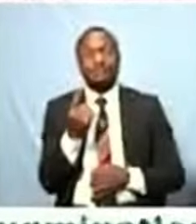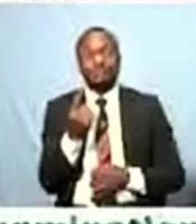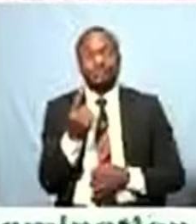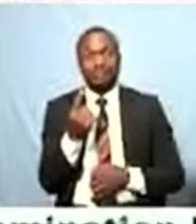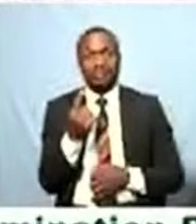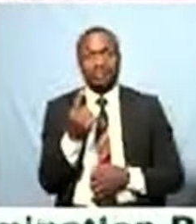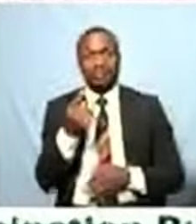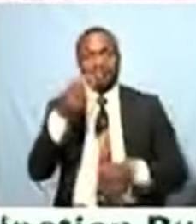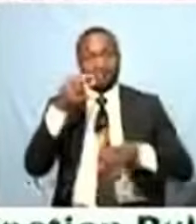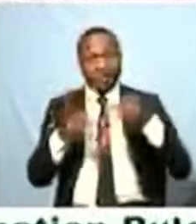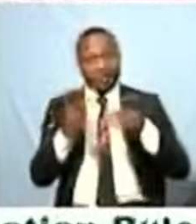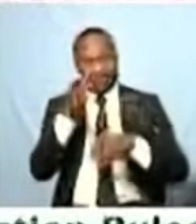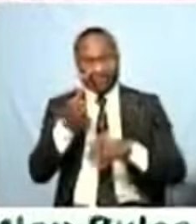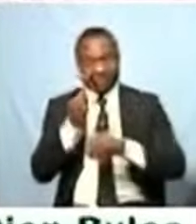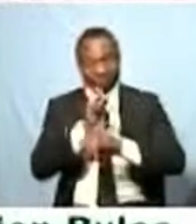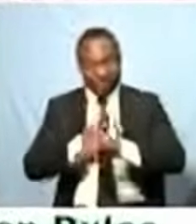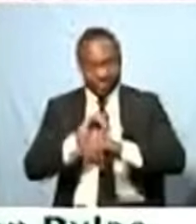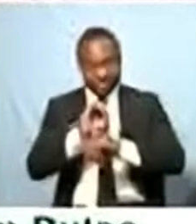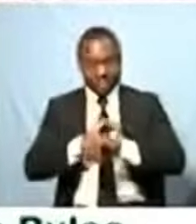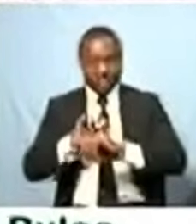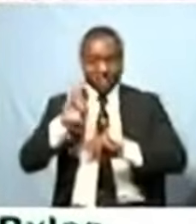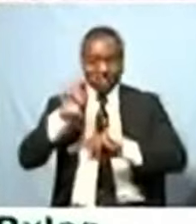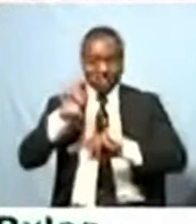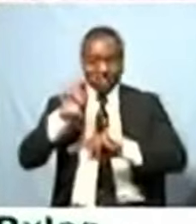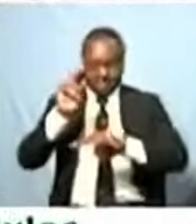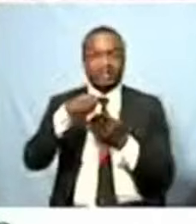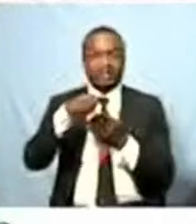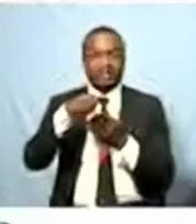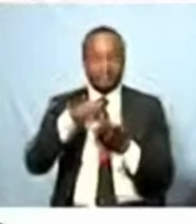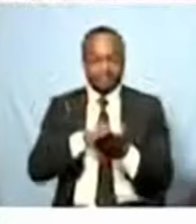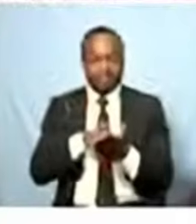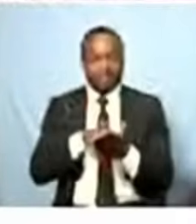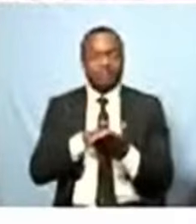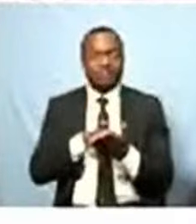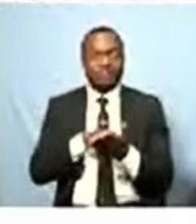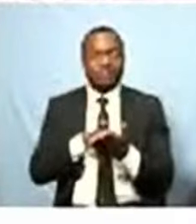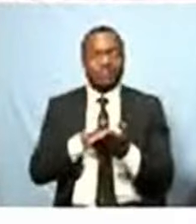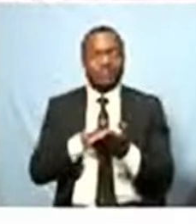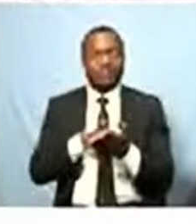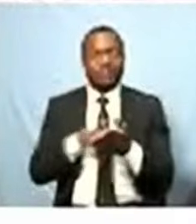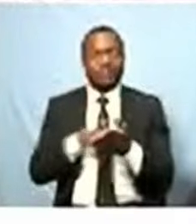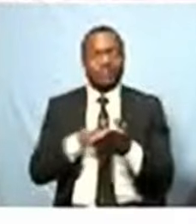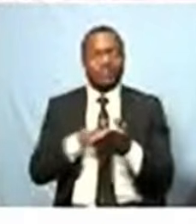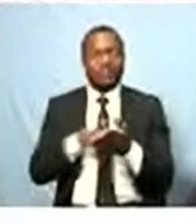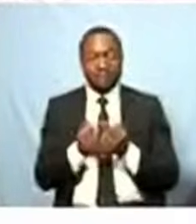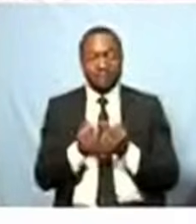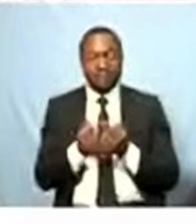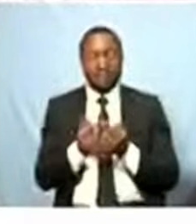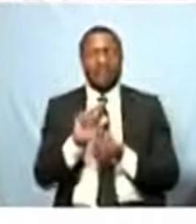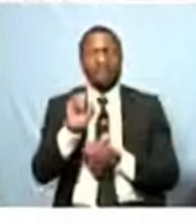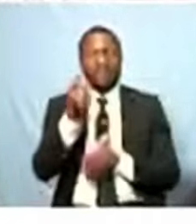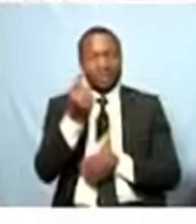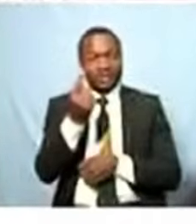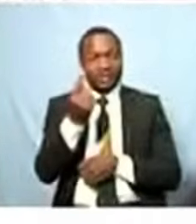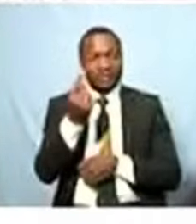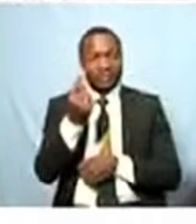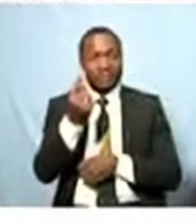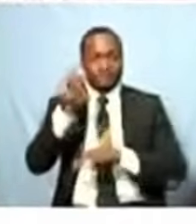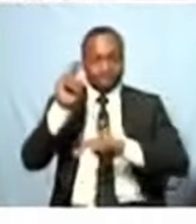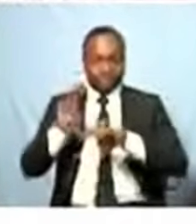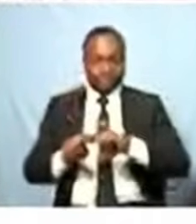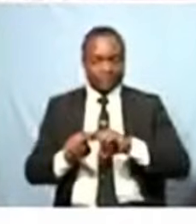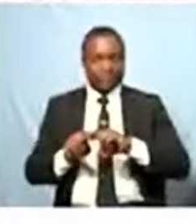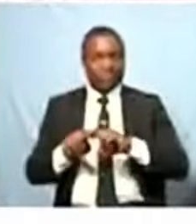as long as there is an opportunity to sit for examinations, whether in the same session, the first